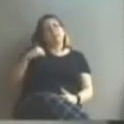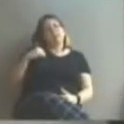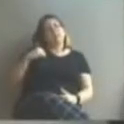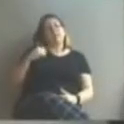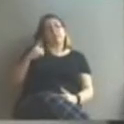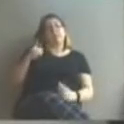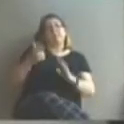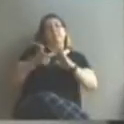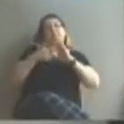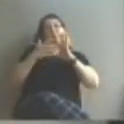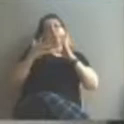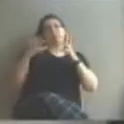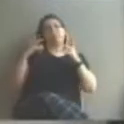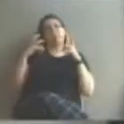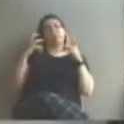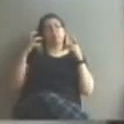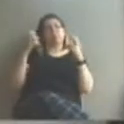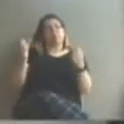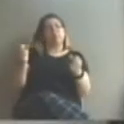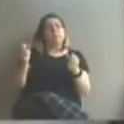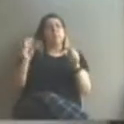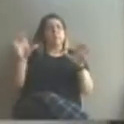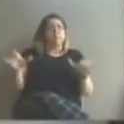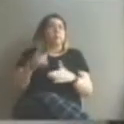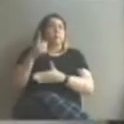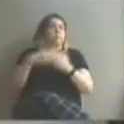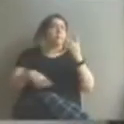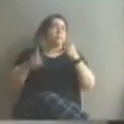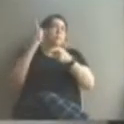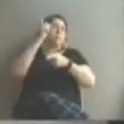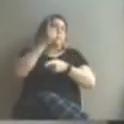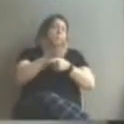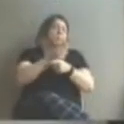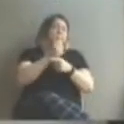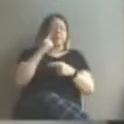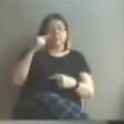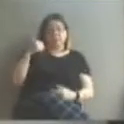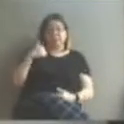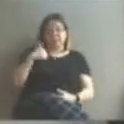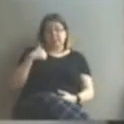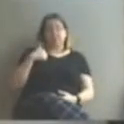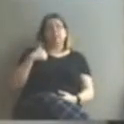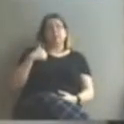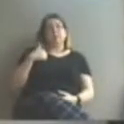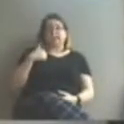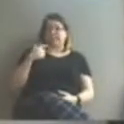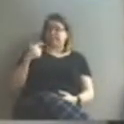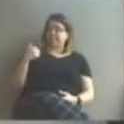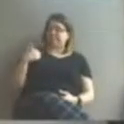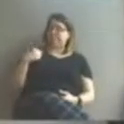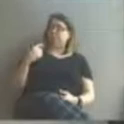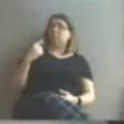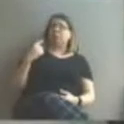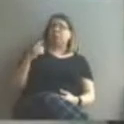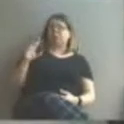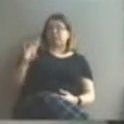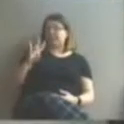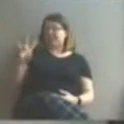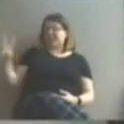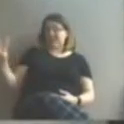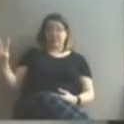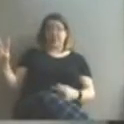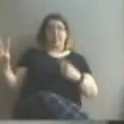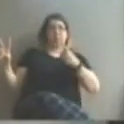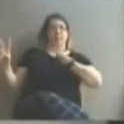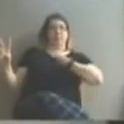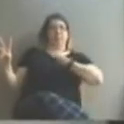lot of courage to step out and do what's right. And for me, one of seven, it's important that we never